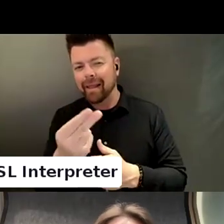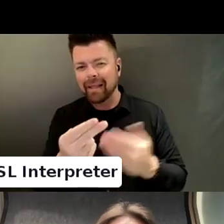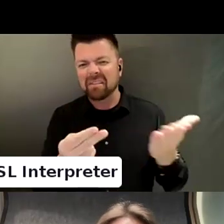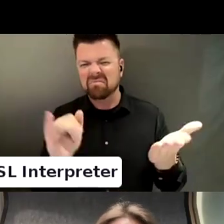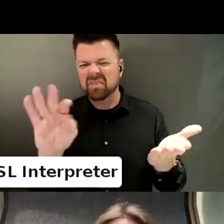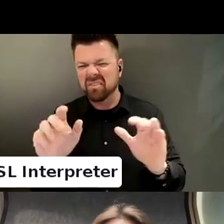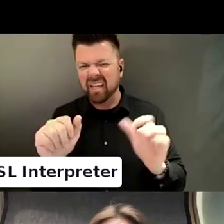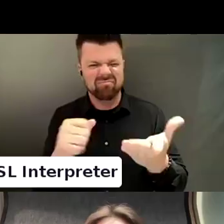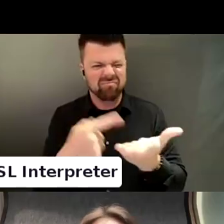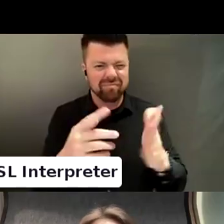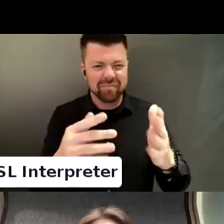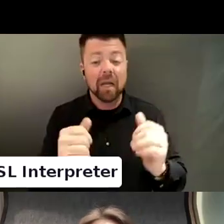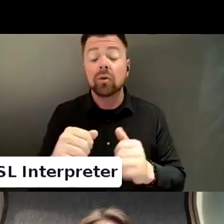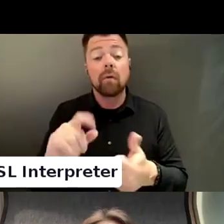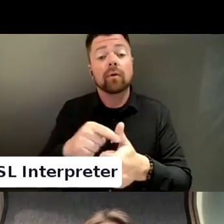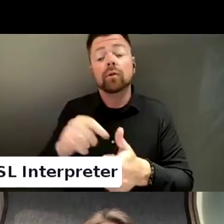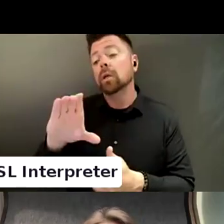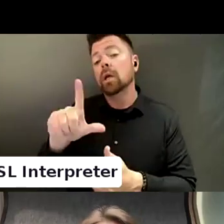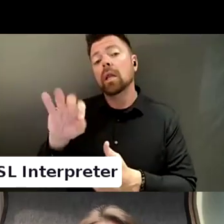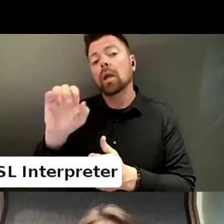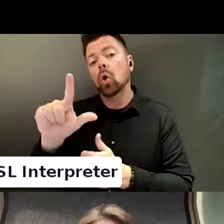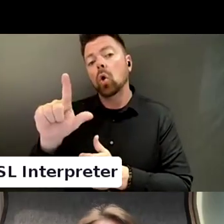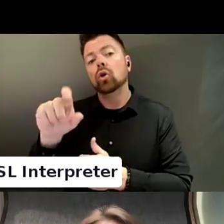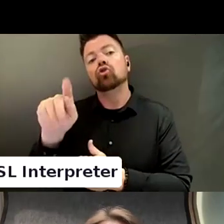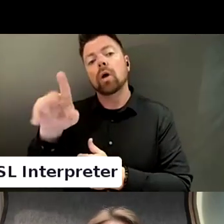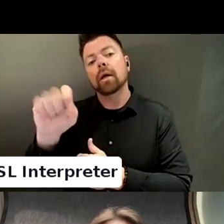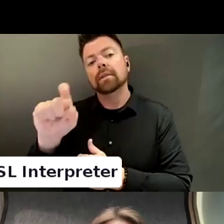visit clinicaltrials.gov and